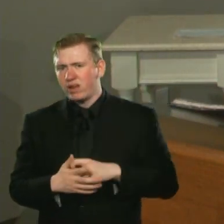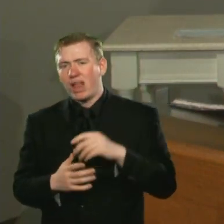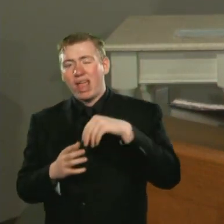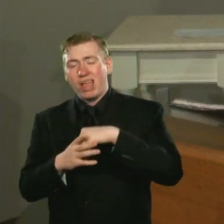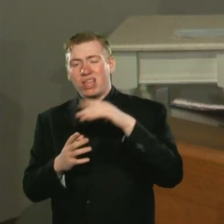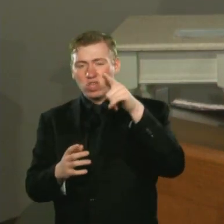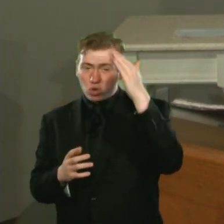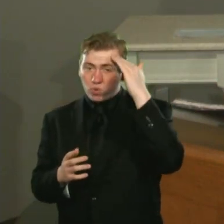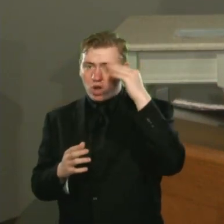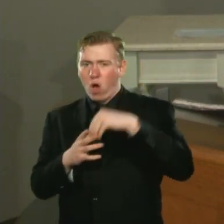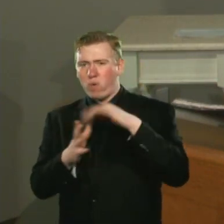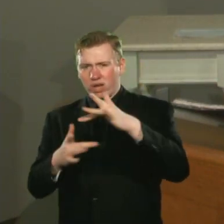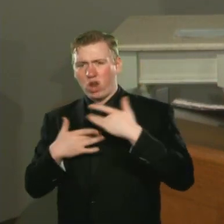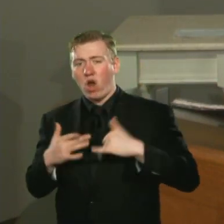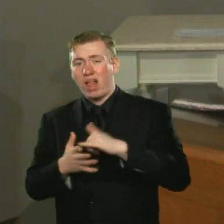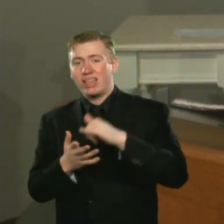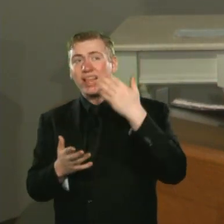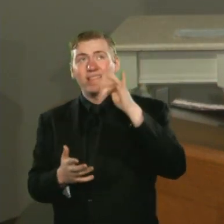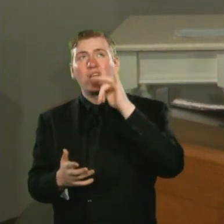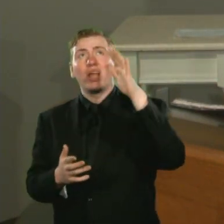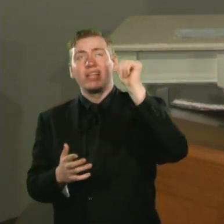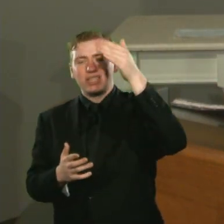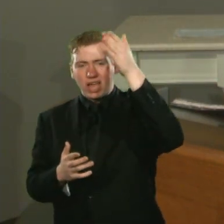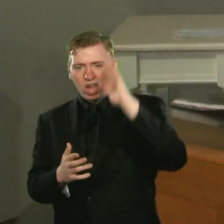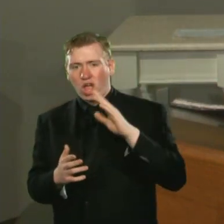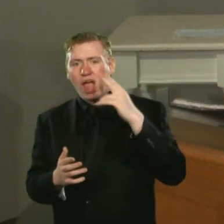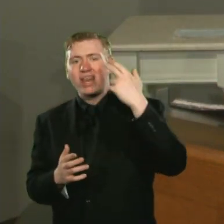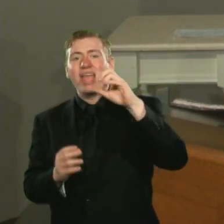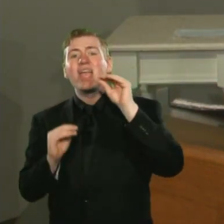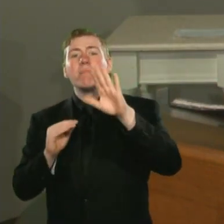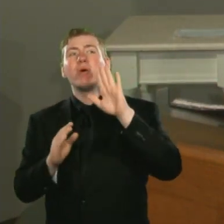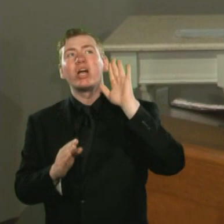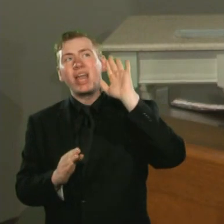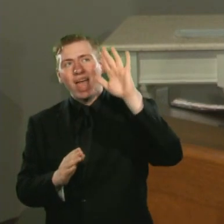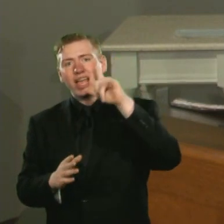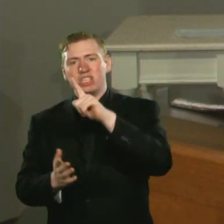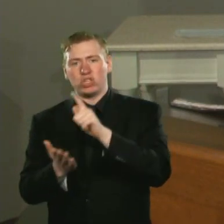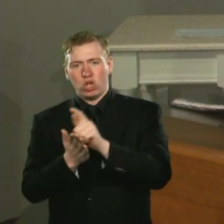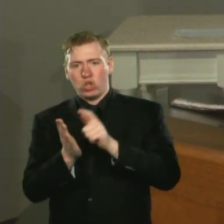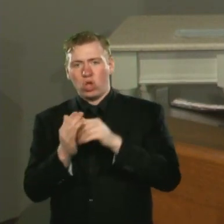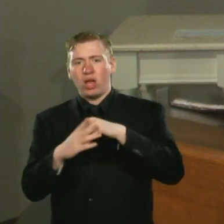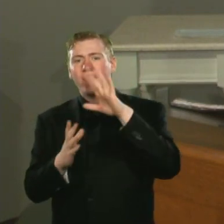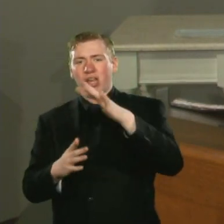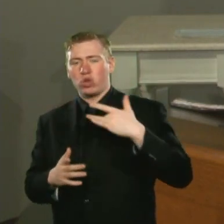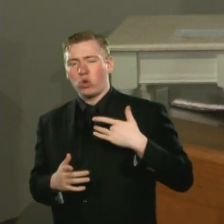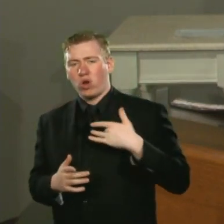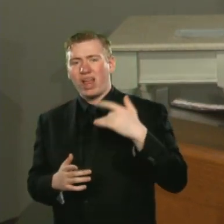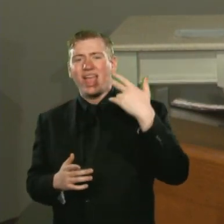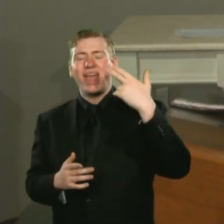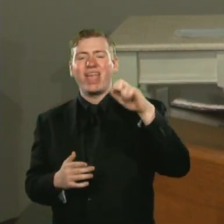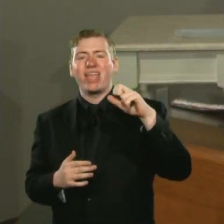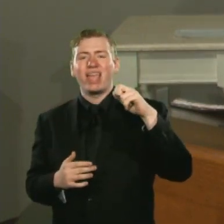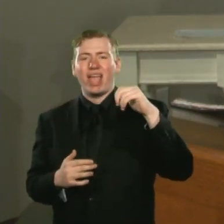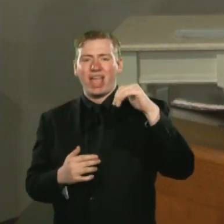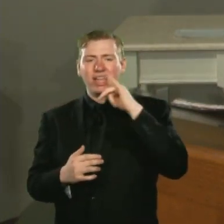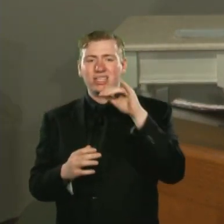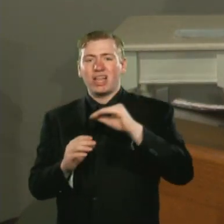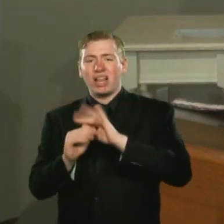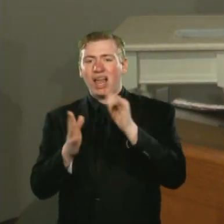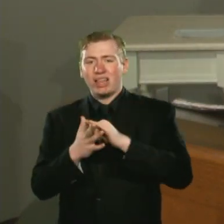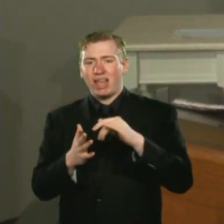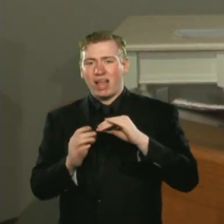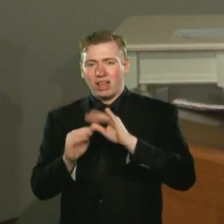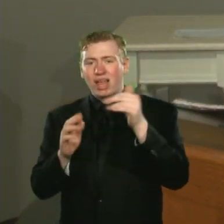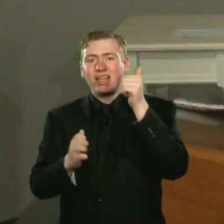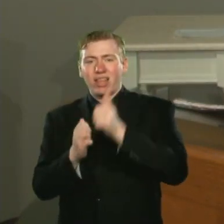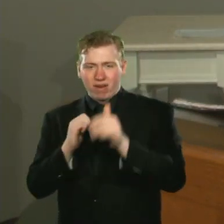heart, you know there's a God. God put his law in your heart. He said he is the light that lieth every man